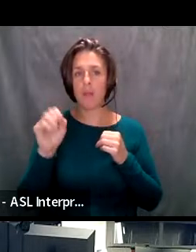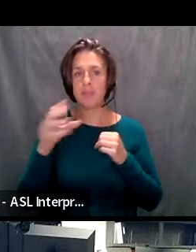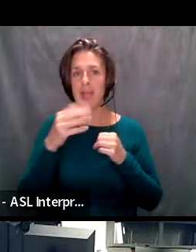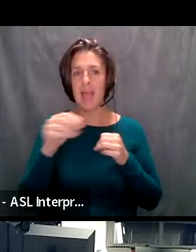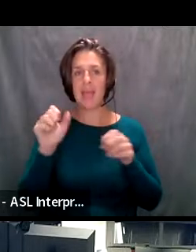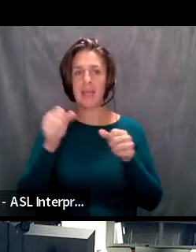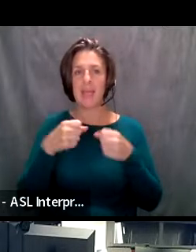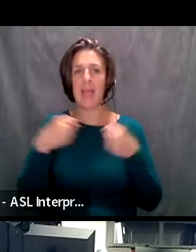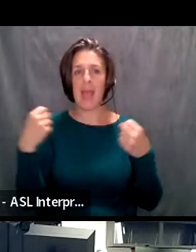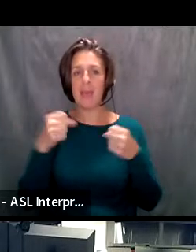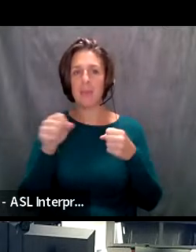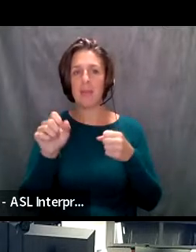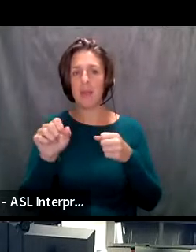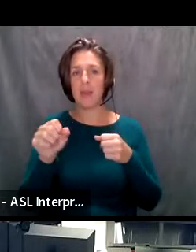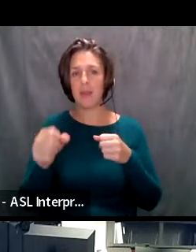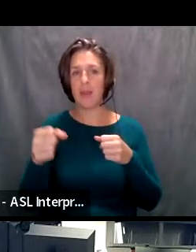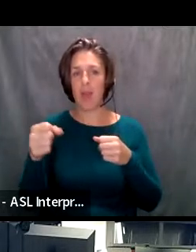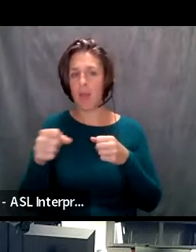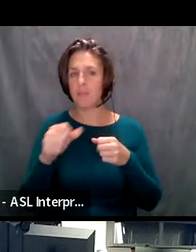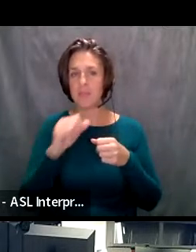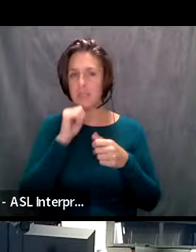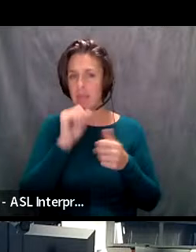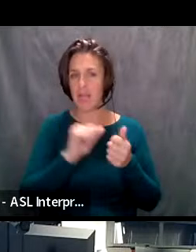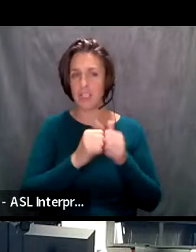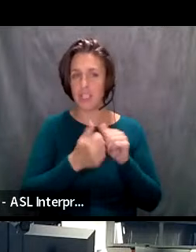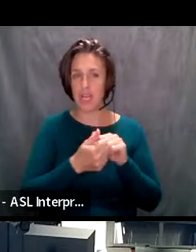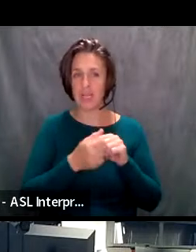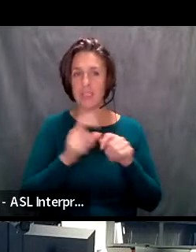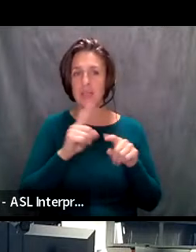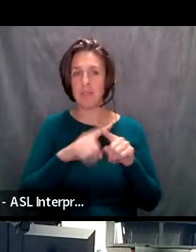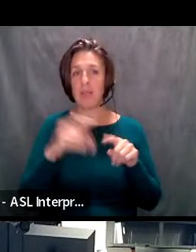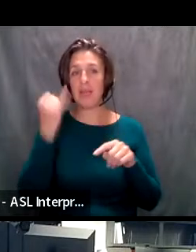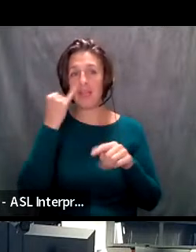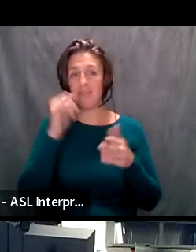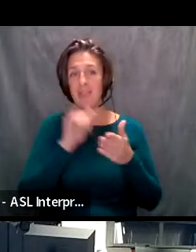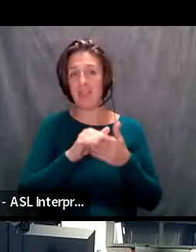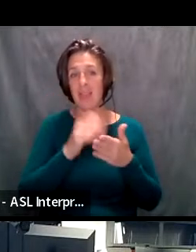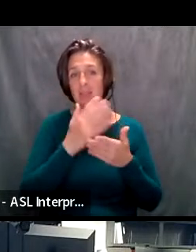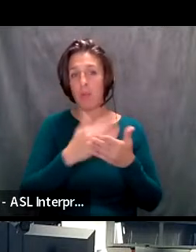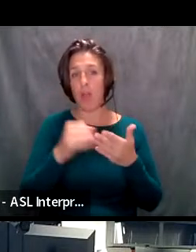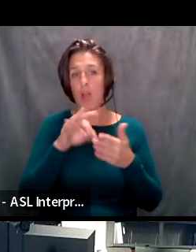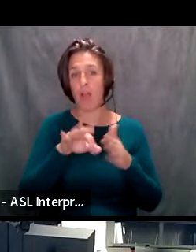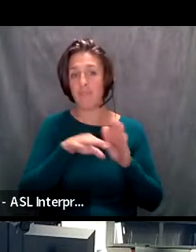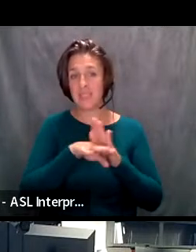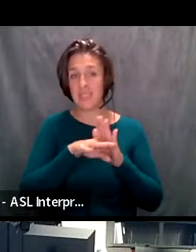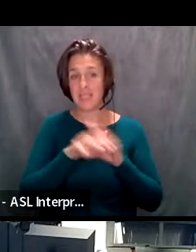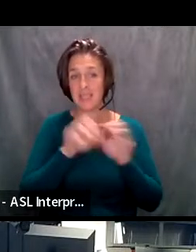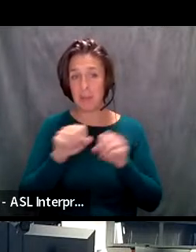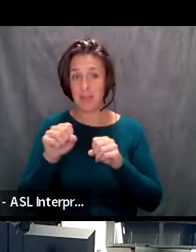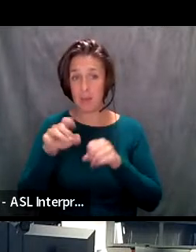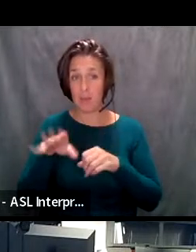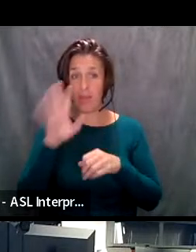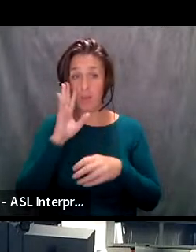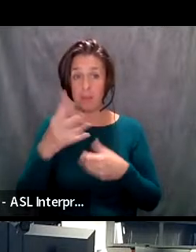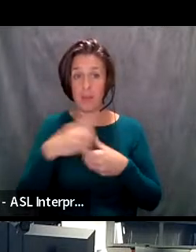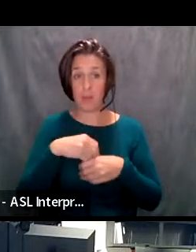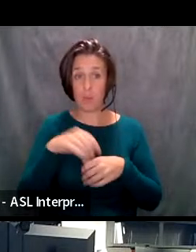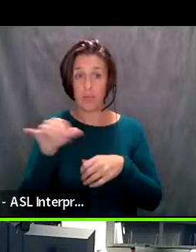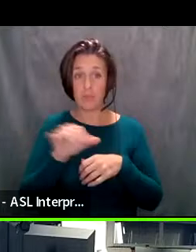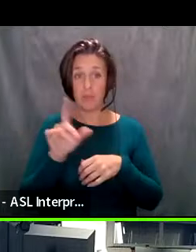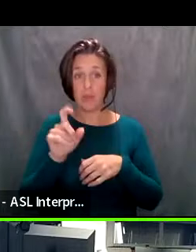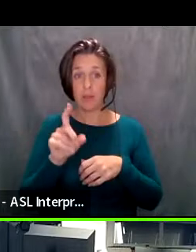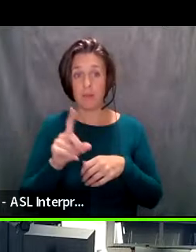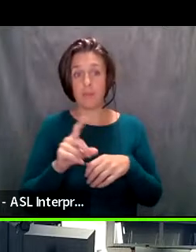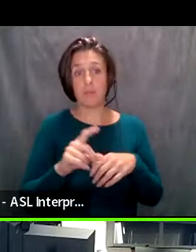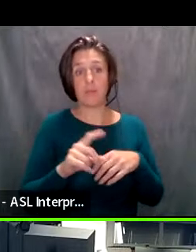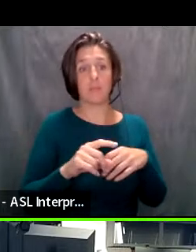believe, would not be changed. But if that's part of accessibility, then would that be included as well?